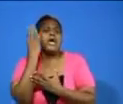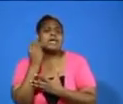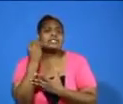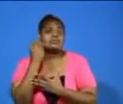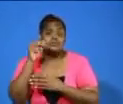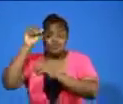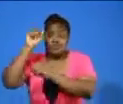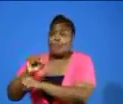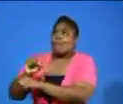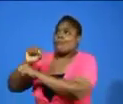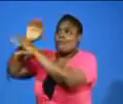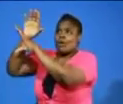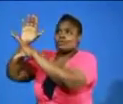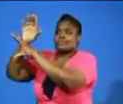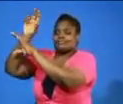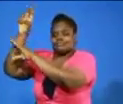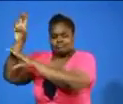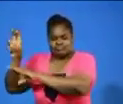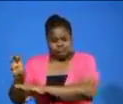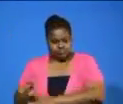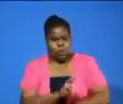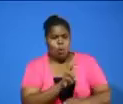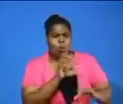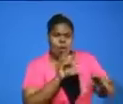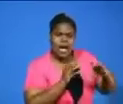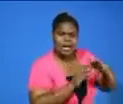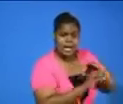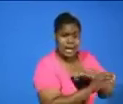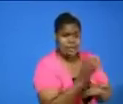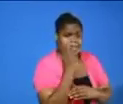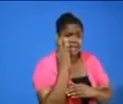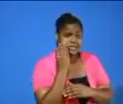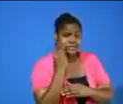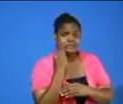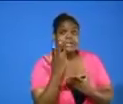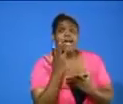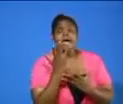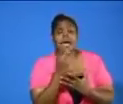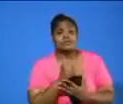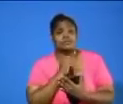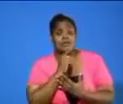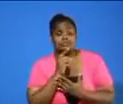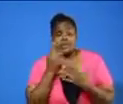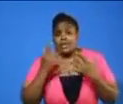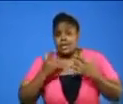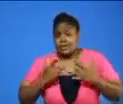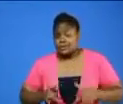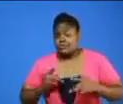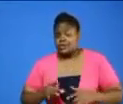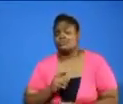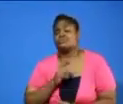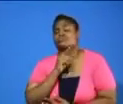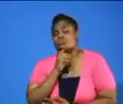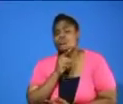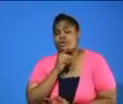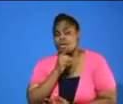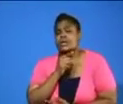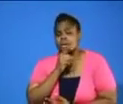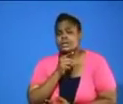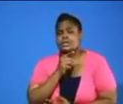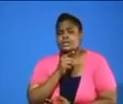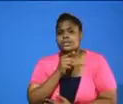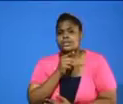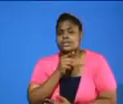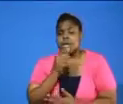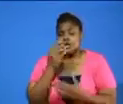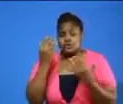the cave of despair. And every man's depression is real and should not be trivialized. But I come